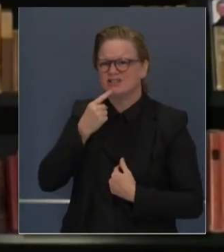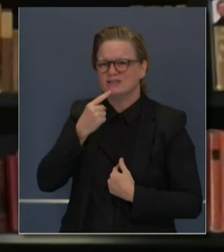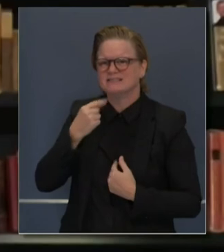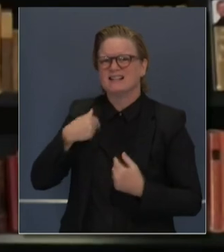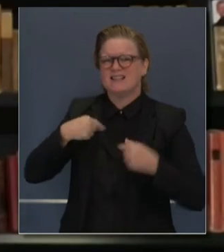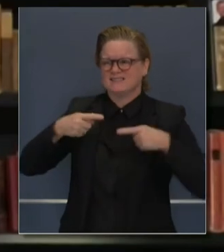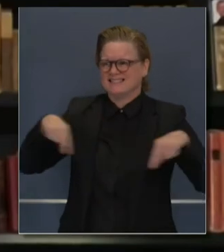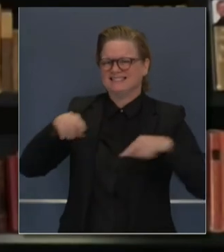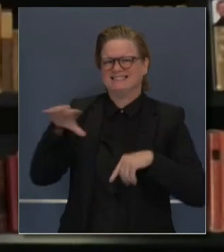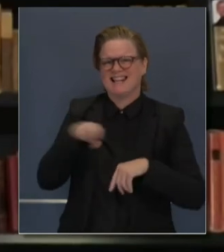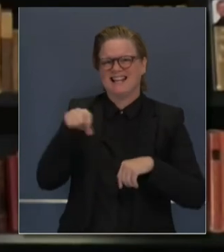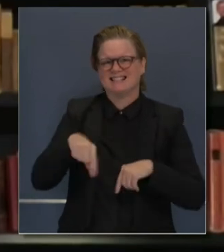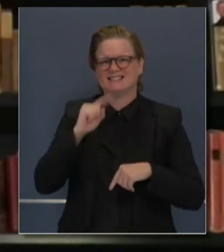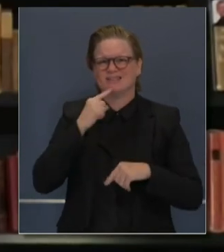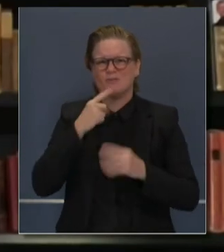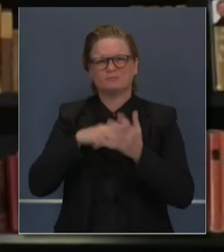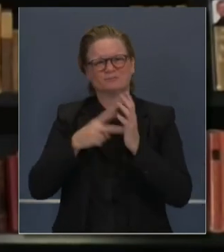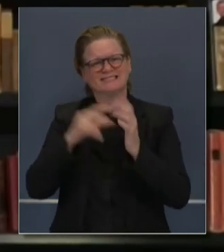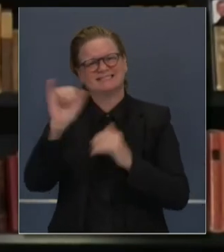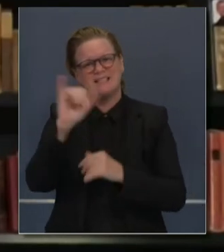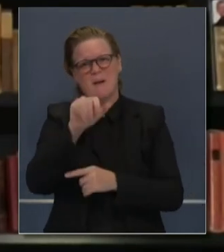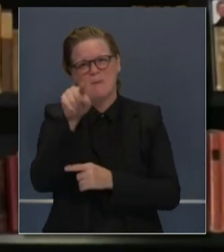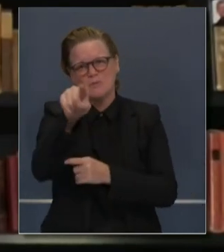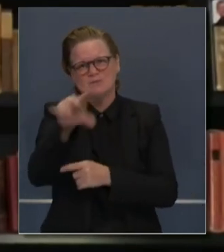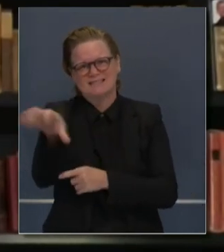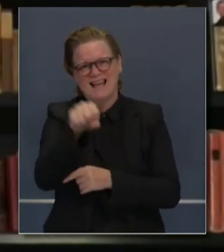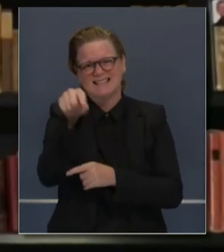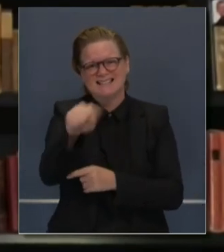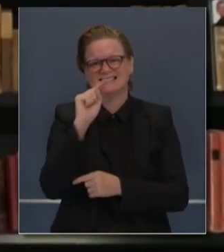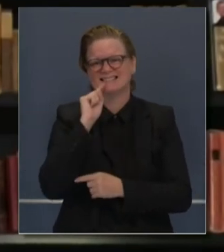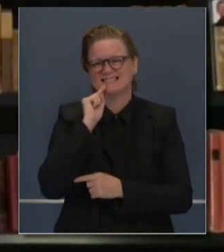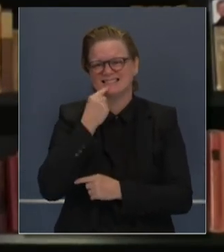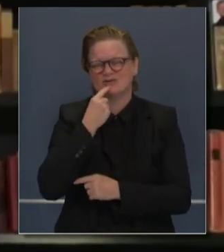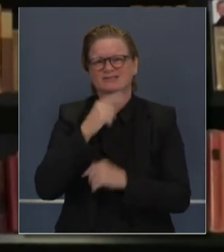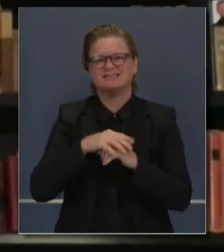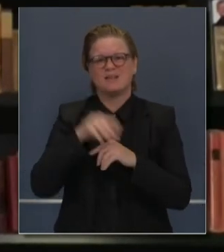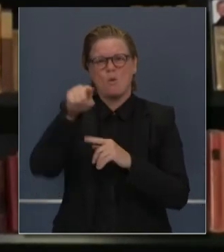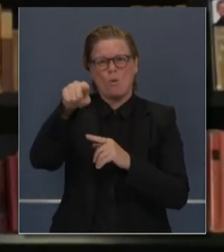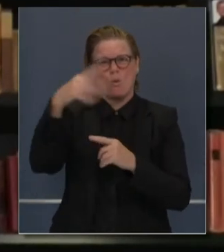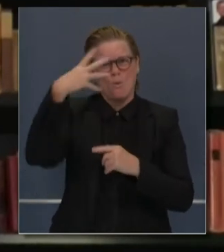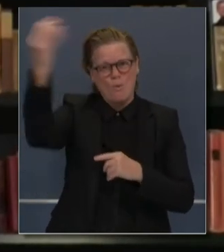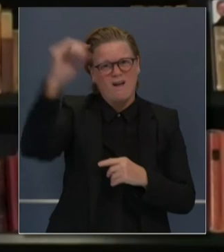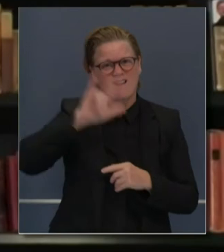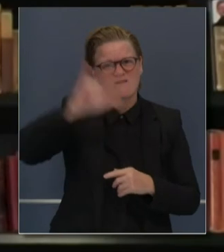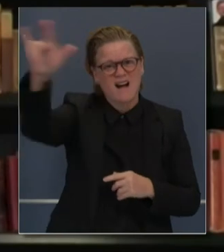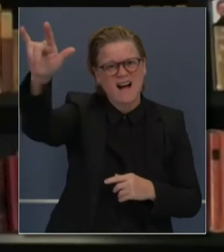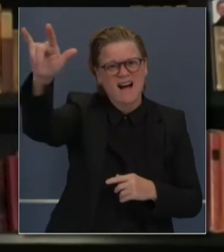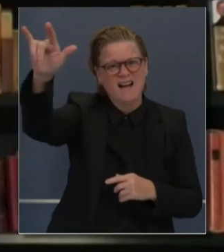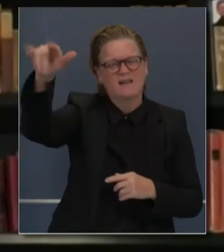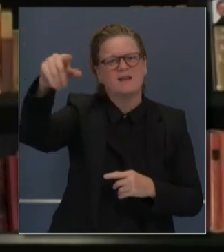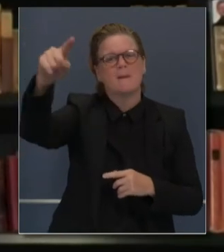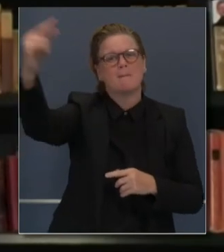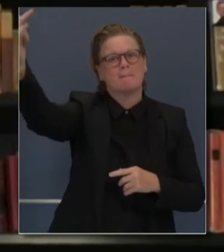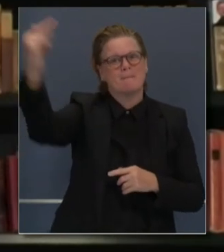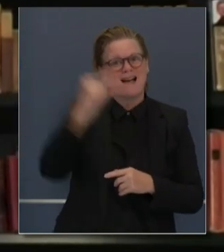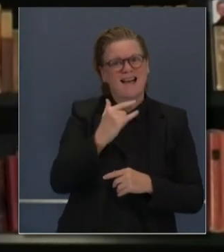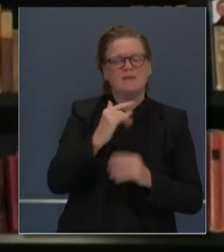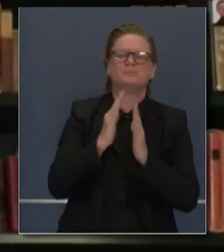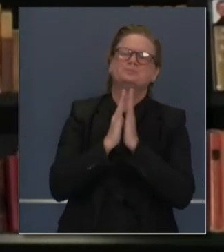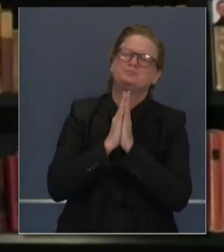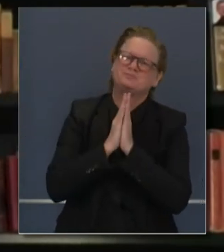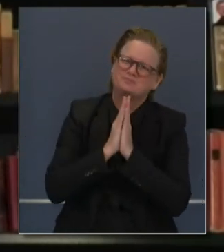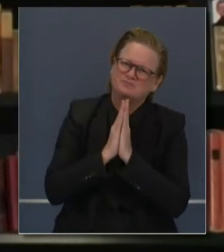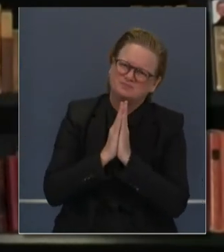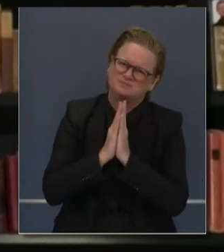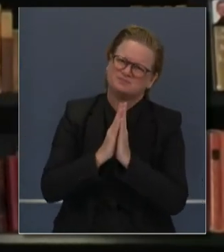that. And so I encourage folks that have come back from the holidays, come back from Thanksgiving week or weekend to